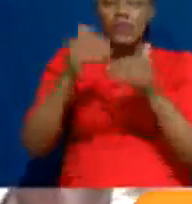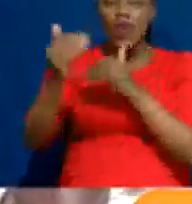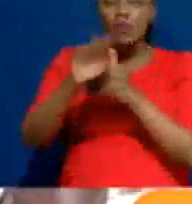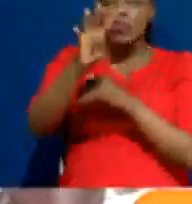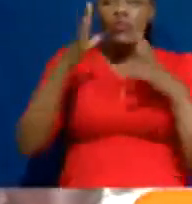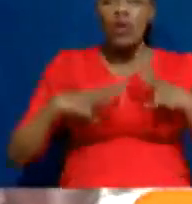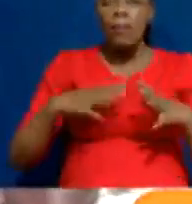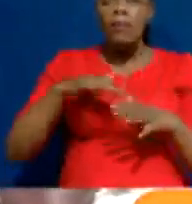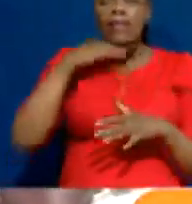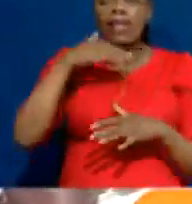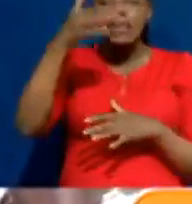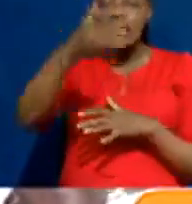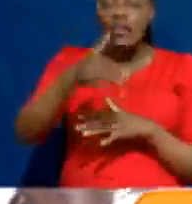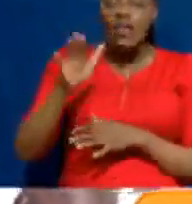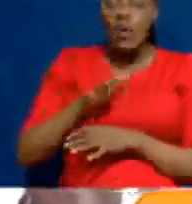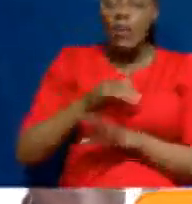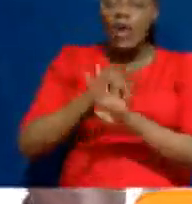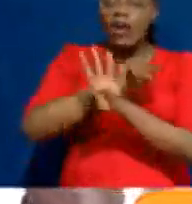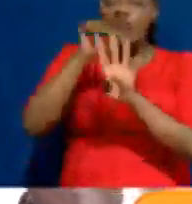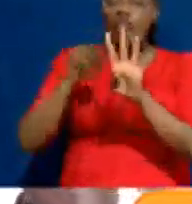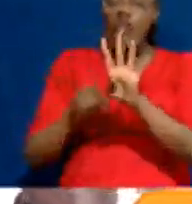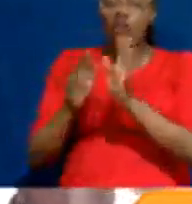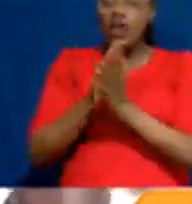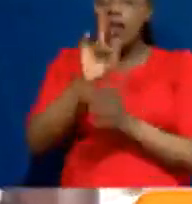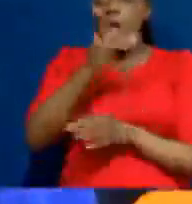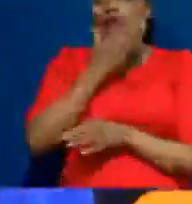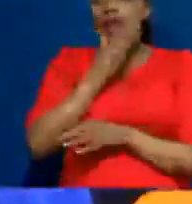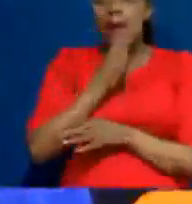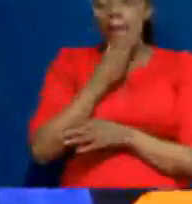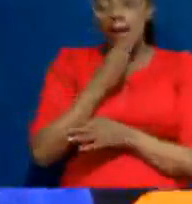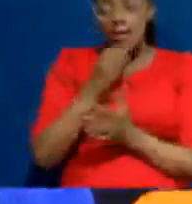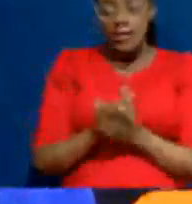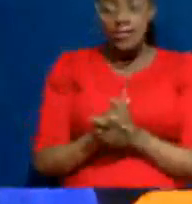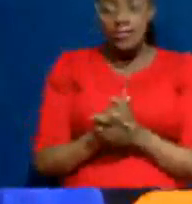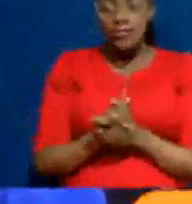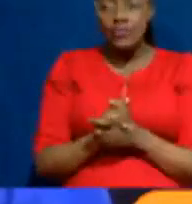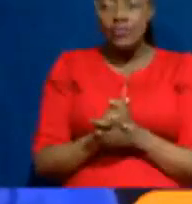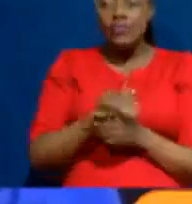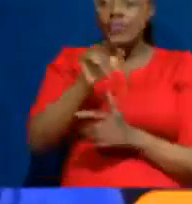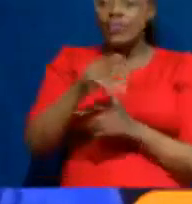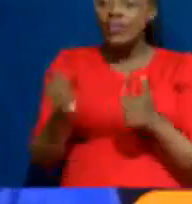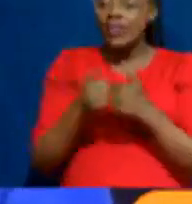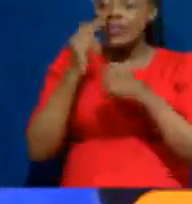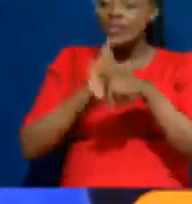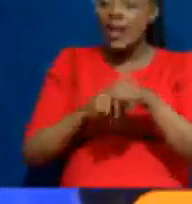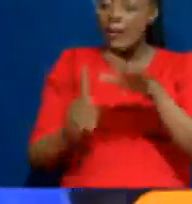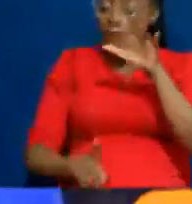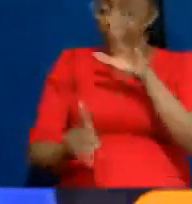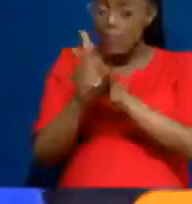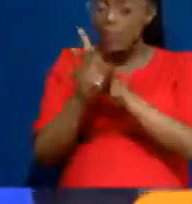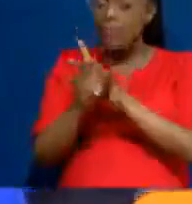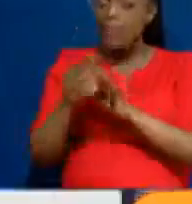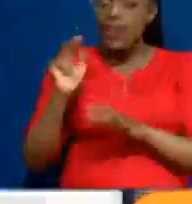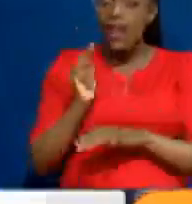nne walikufa hapo, wamama wanne na mwanamume mmoja. So such tragedy, when it occurs,